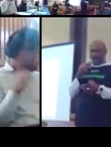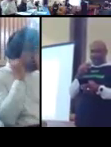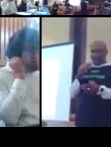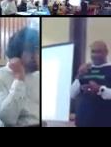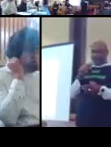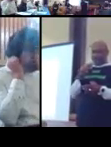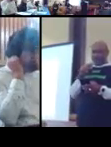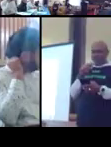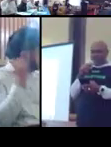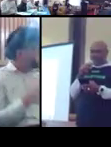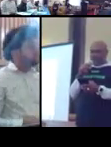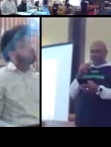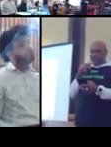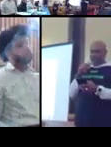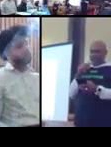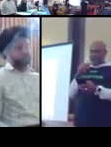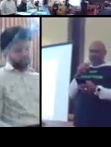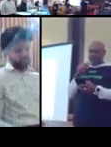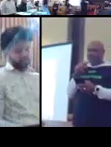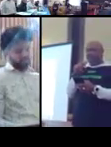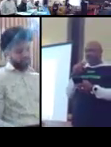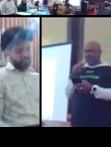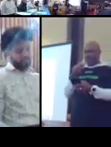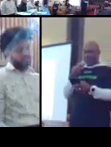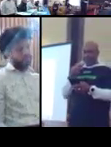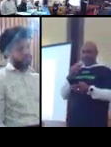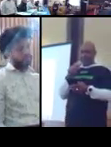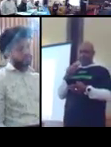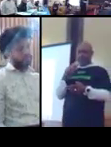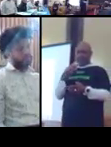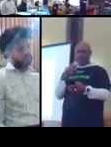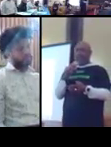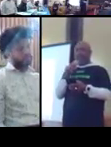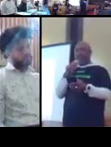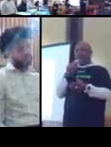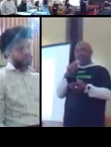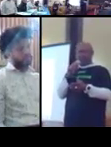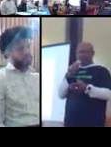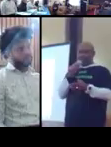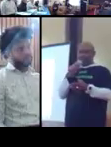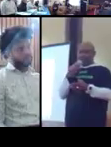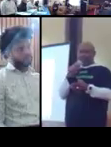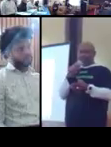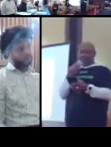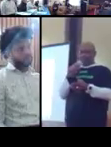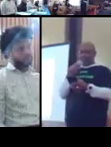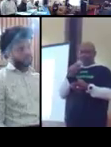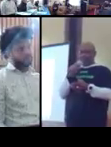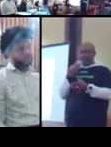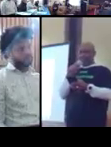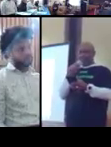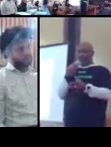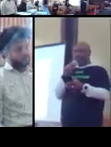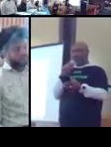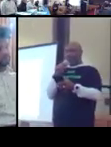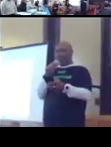strategy, tomorrow, but I'm not here to talk about tomorrow in the abstract. My name is Tyler Johnson, and